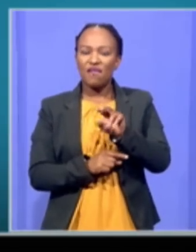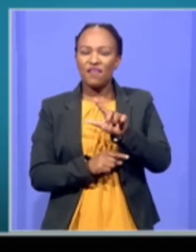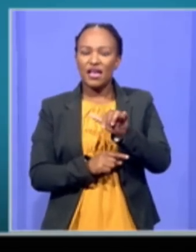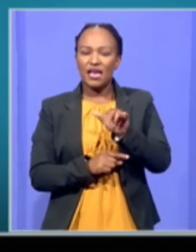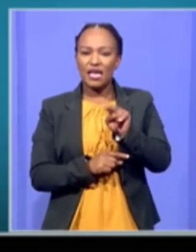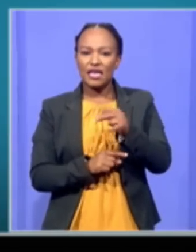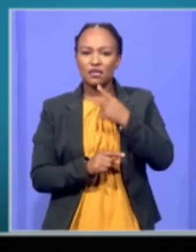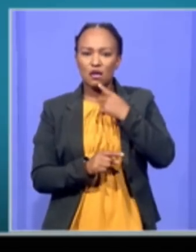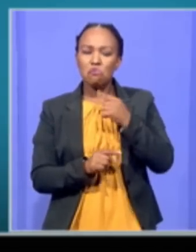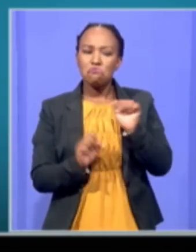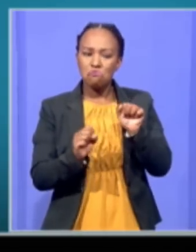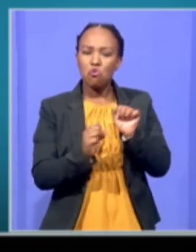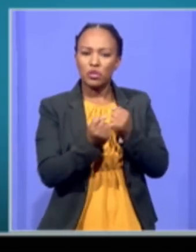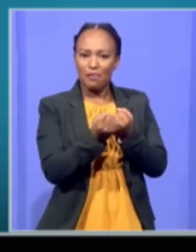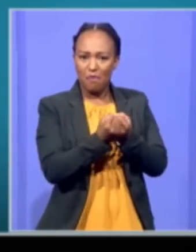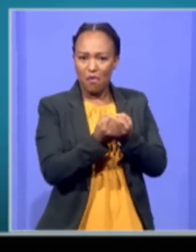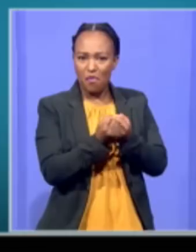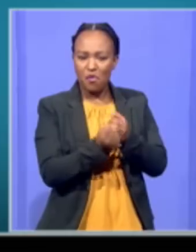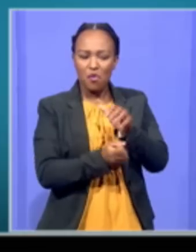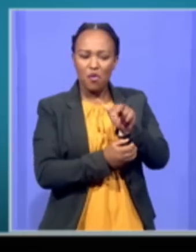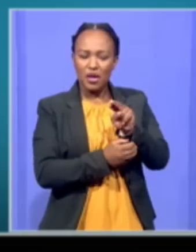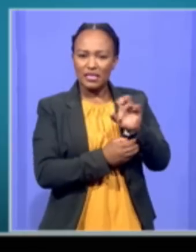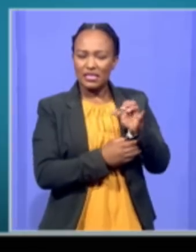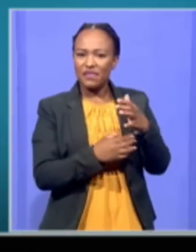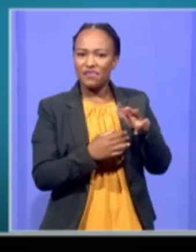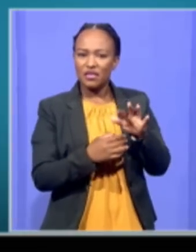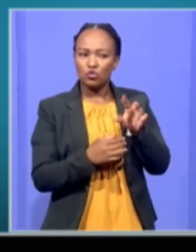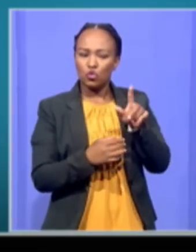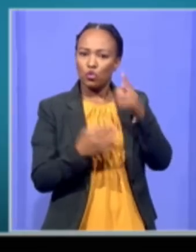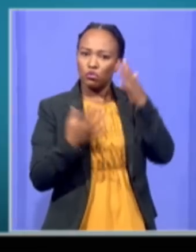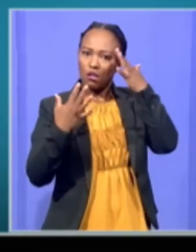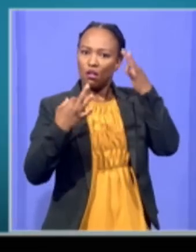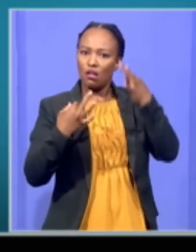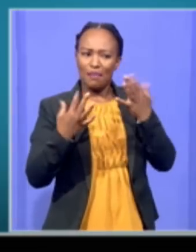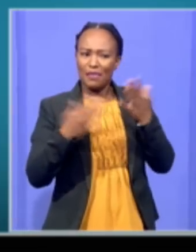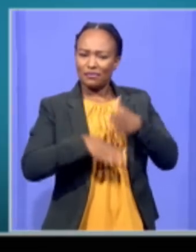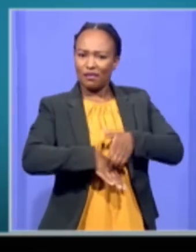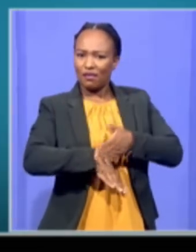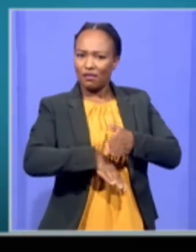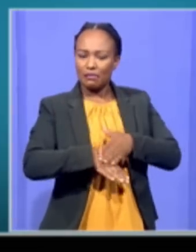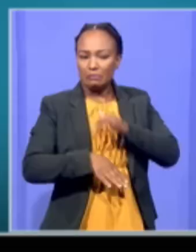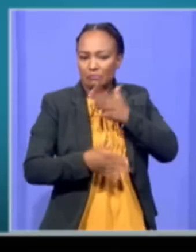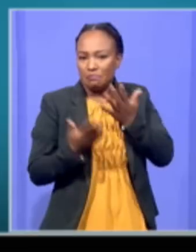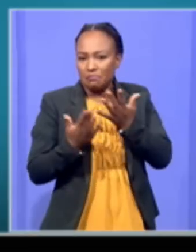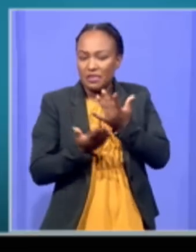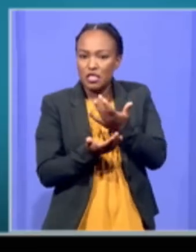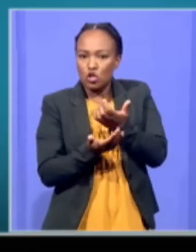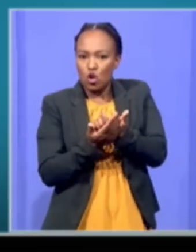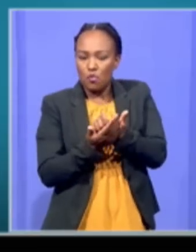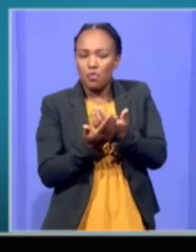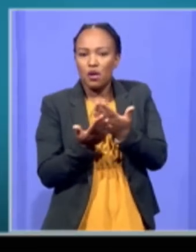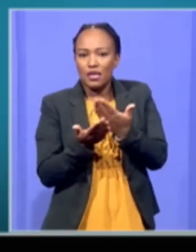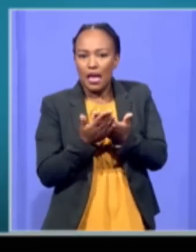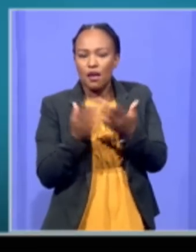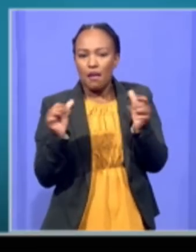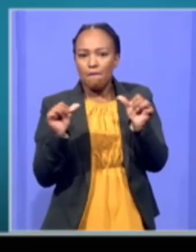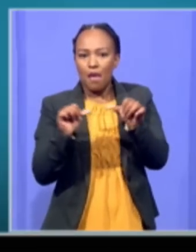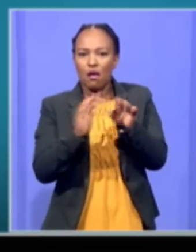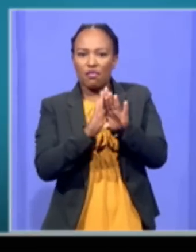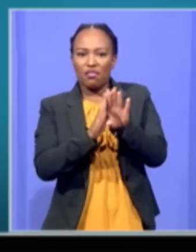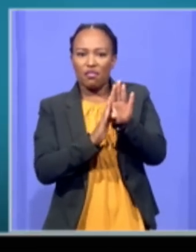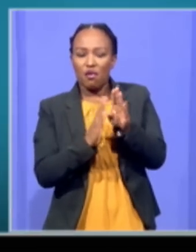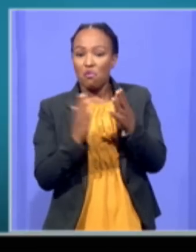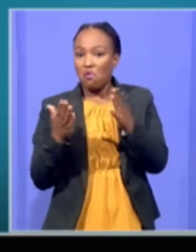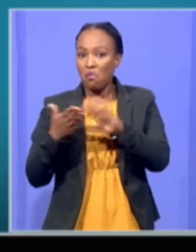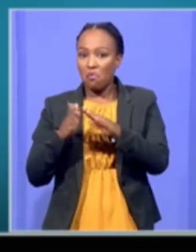ANC le ge ba go potše e setše le gale mohlomongwe re ka bona ekonomi ya naga e boela sekeng ga nnyane ka ge badudi ba